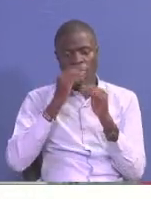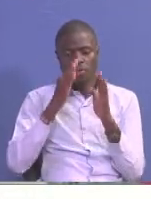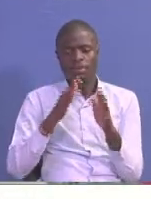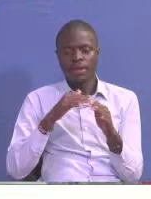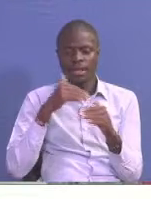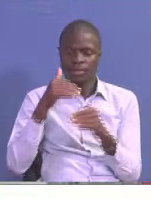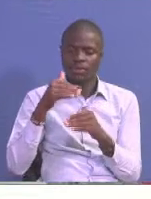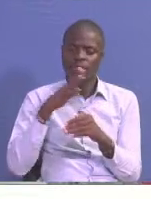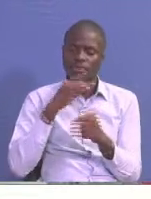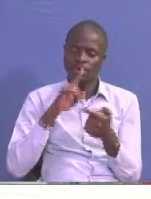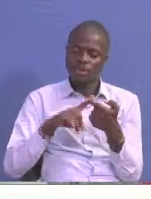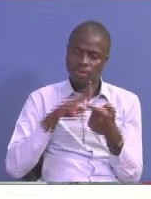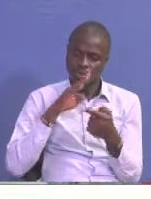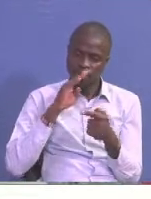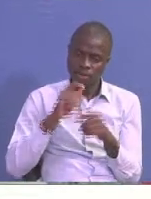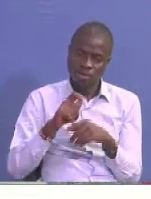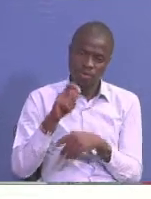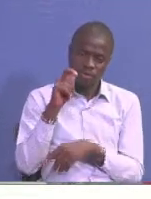top.